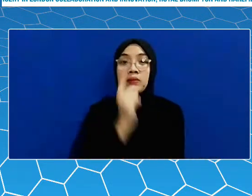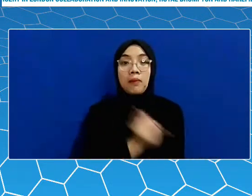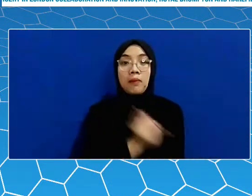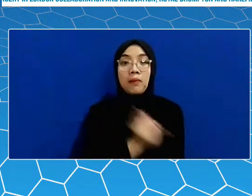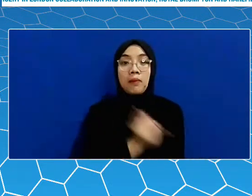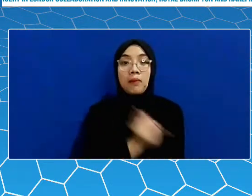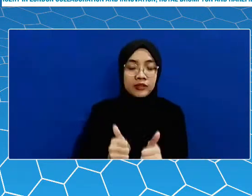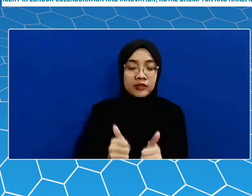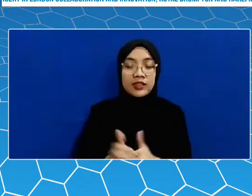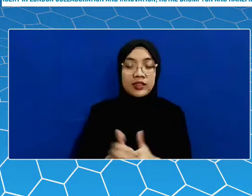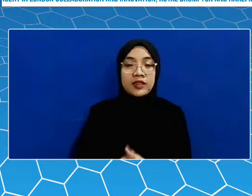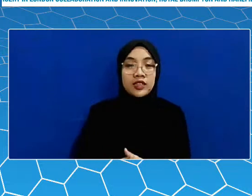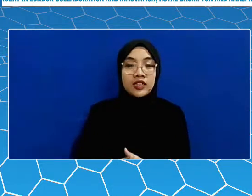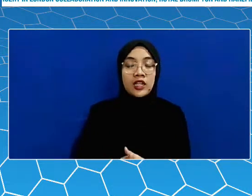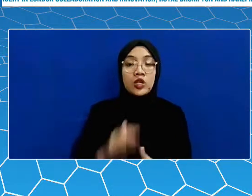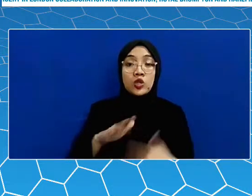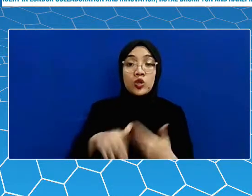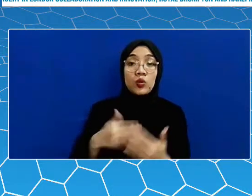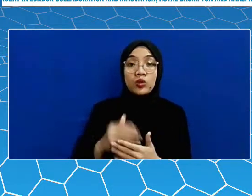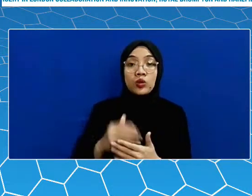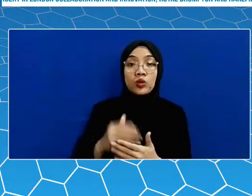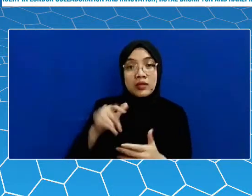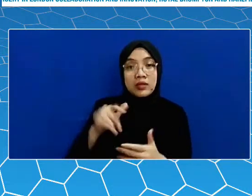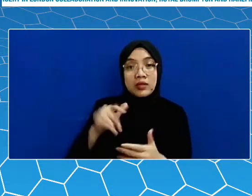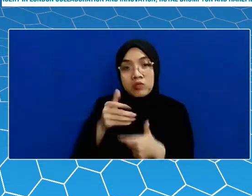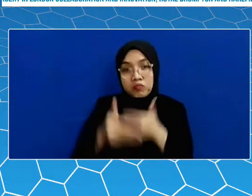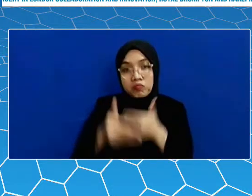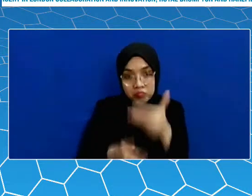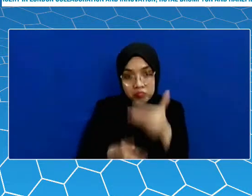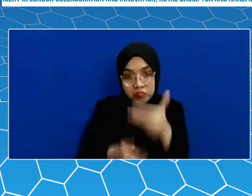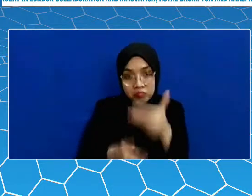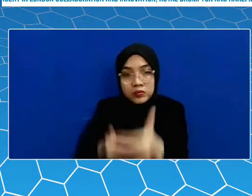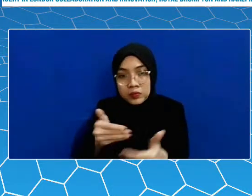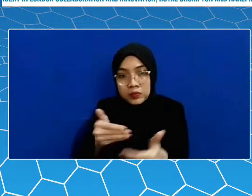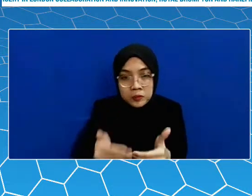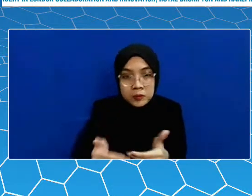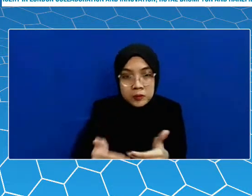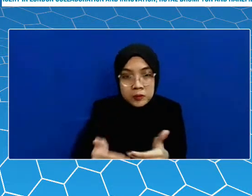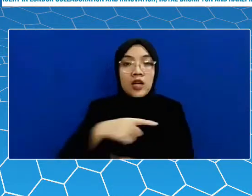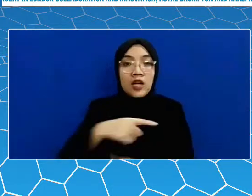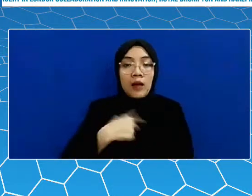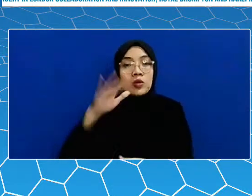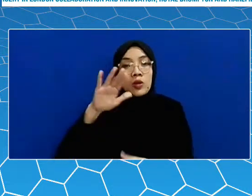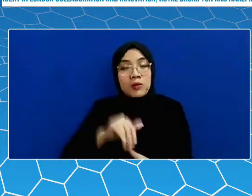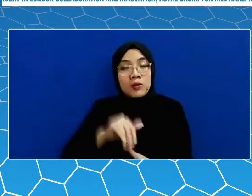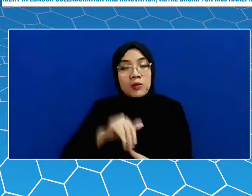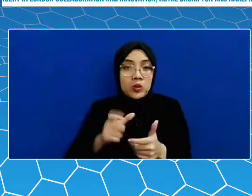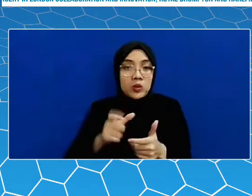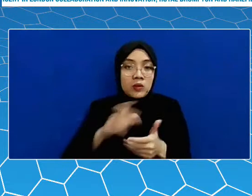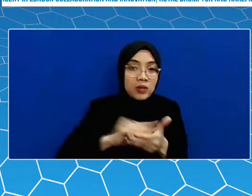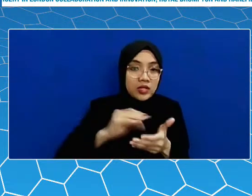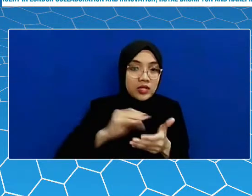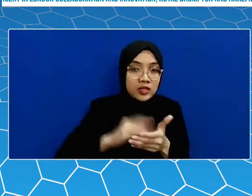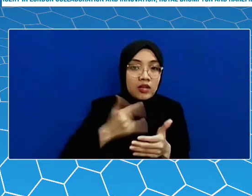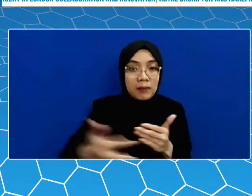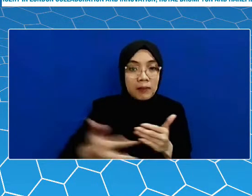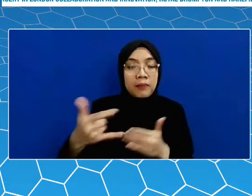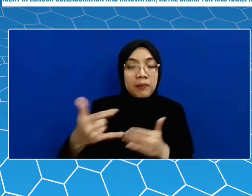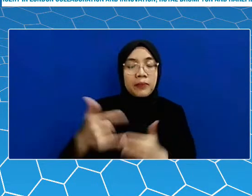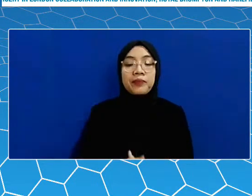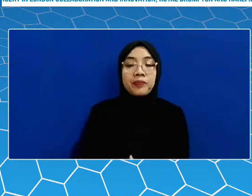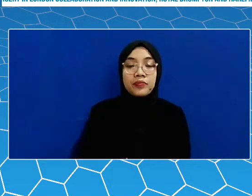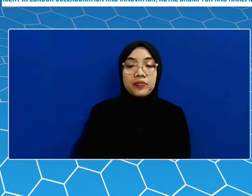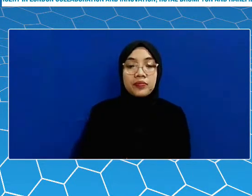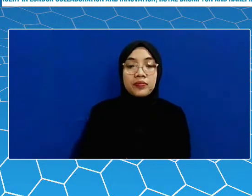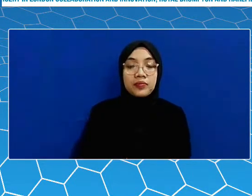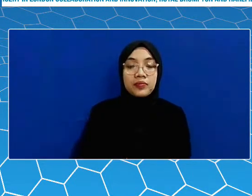in progress, and we are benefiting from that, and our patients are benefiting from that. Next slide, please. And what